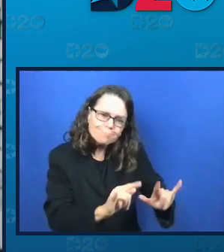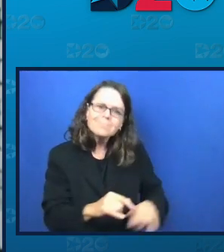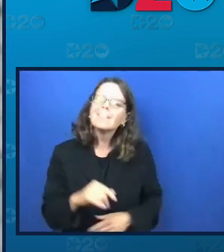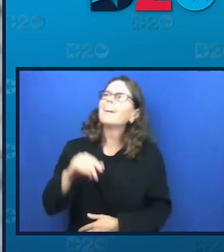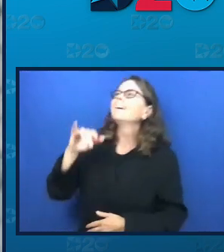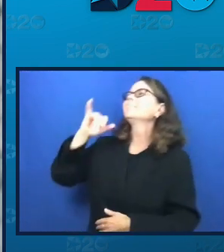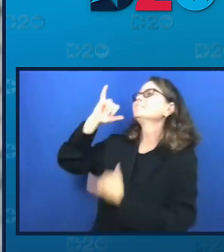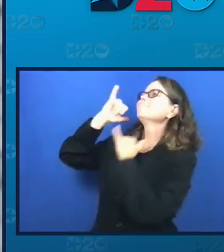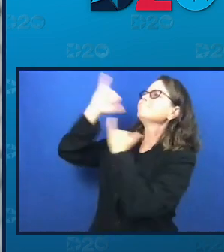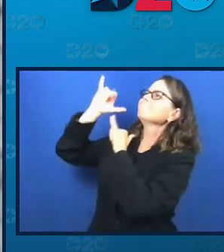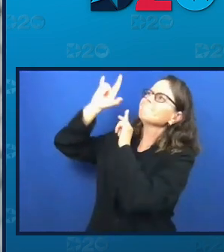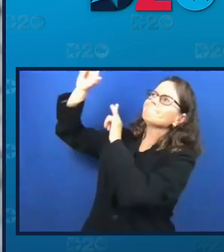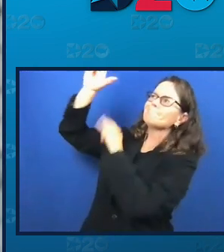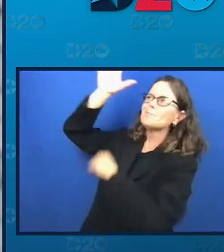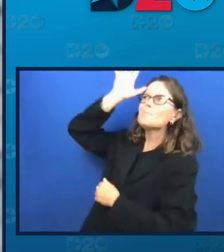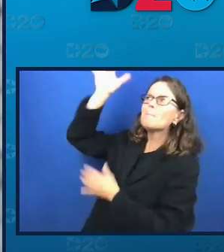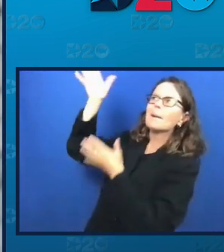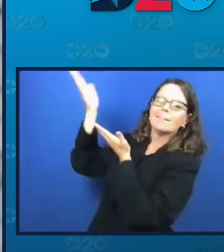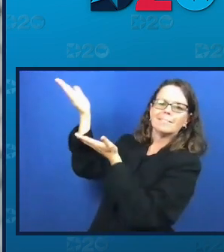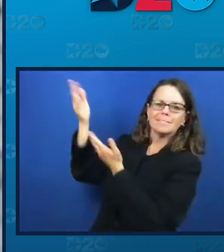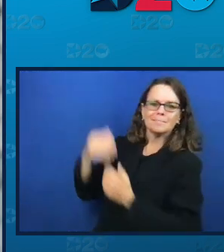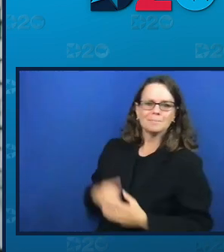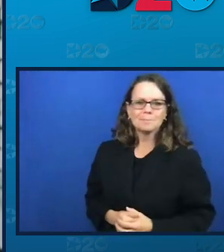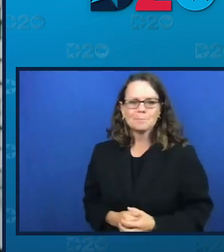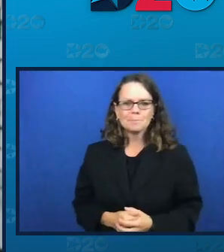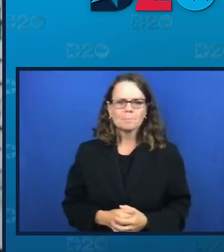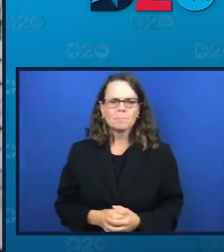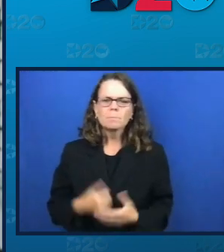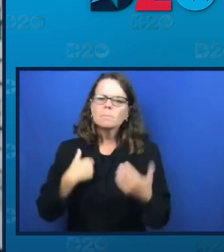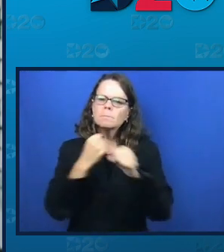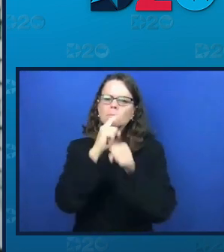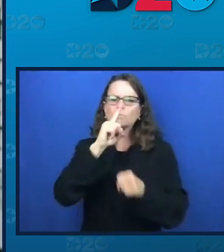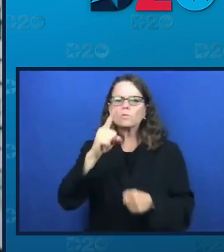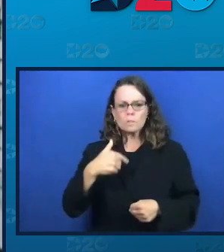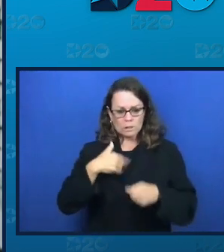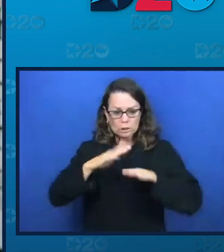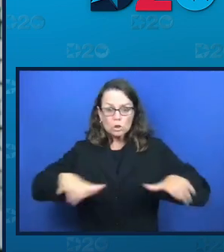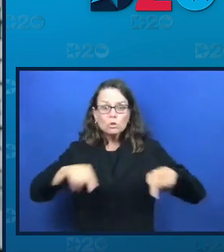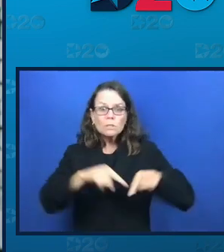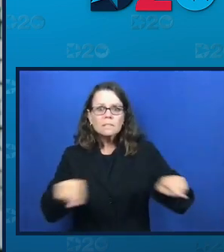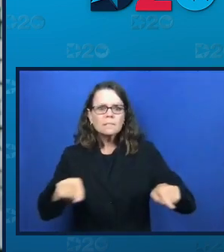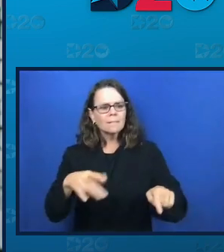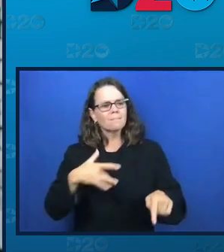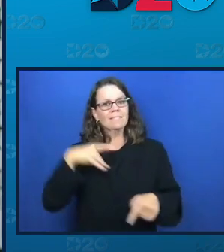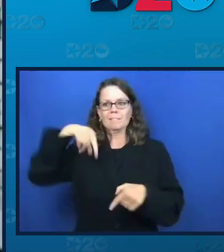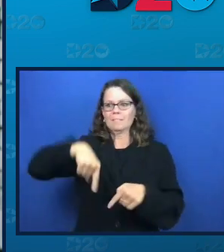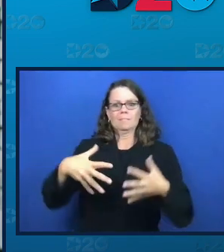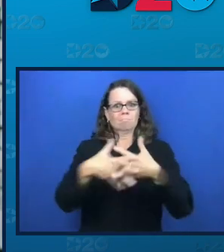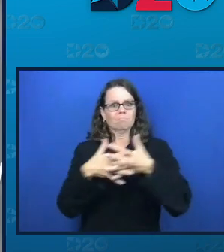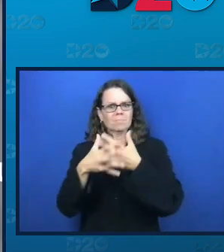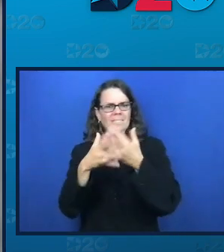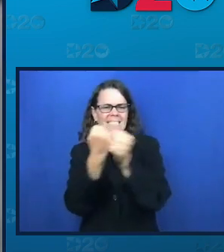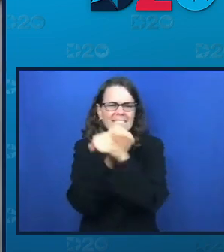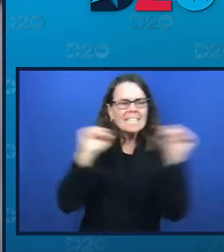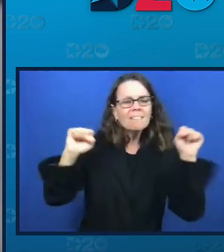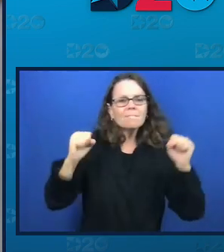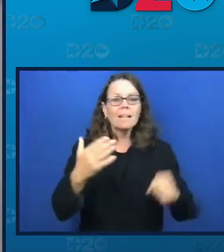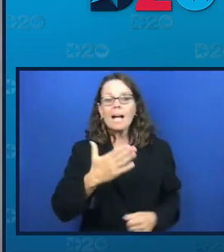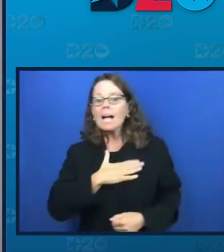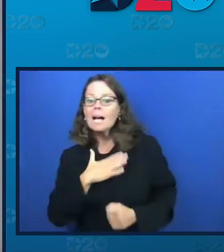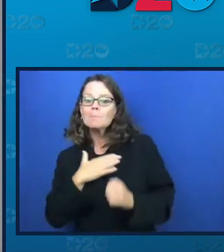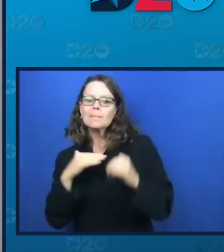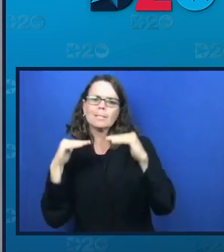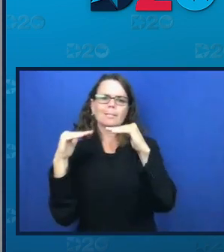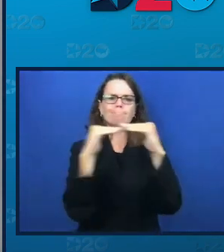nation that is safe, happy, healthy, and fair. And so this election... We're voting for Joe Biden. Let's have